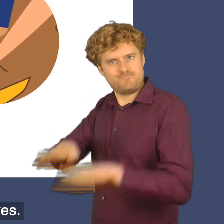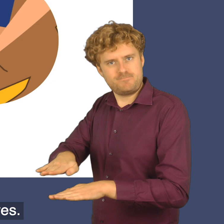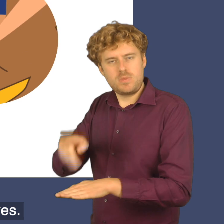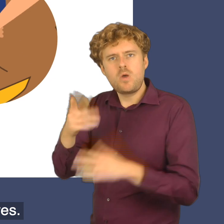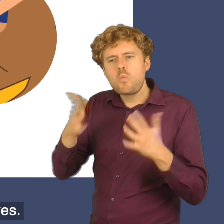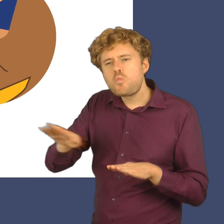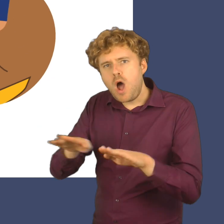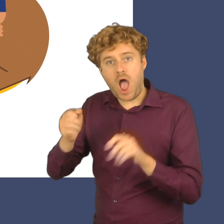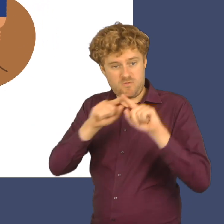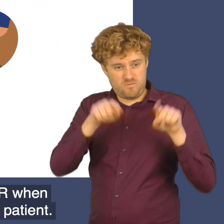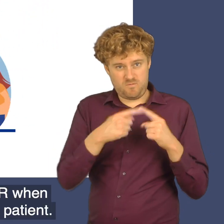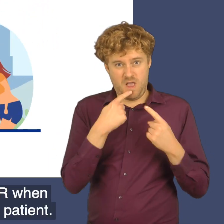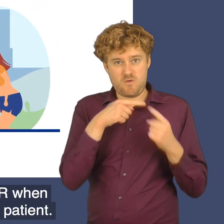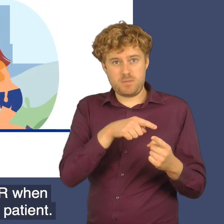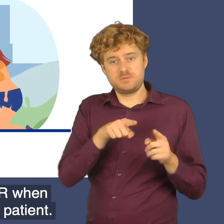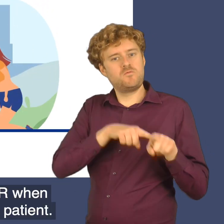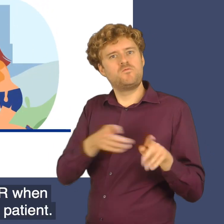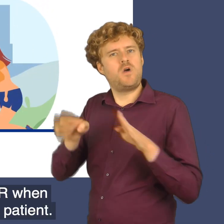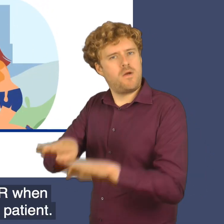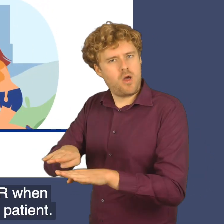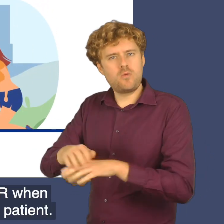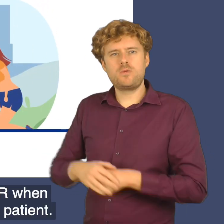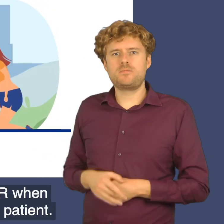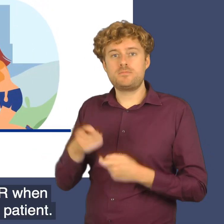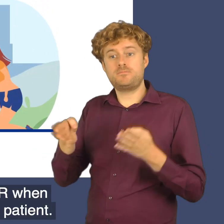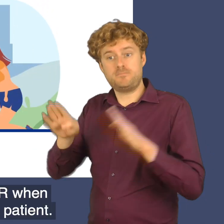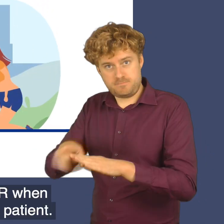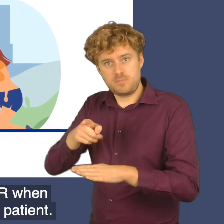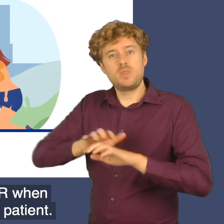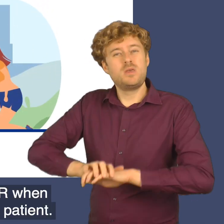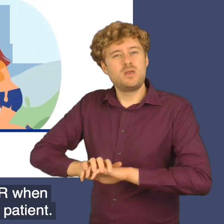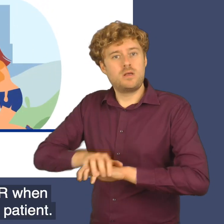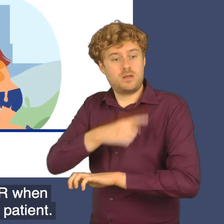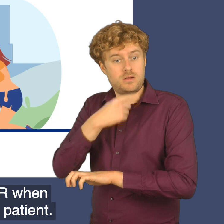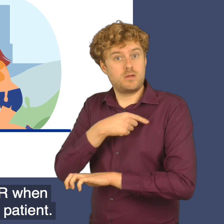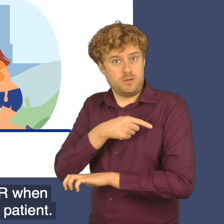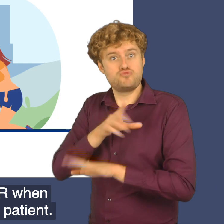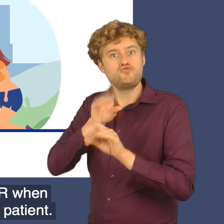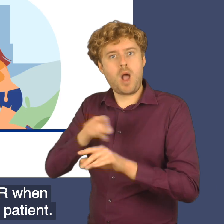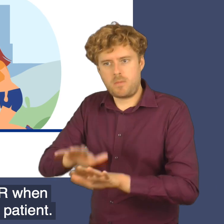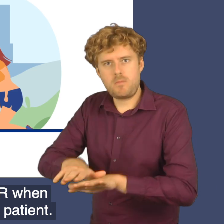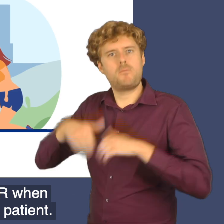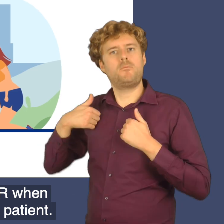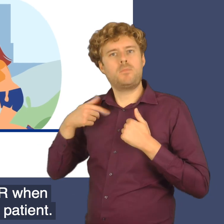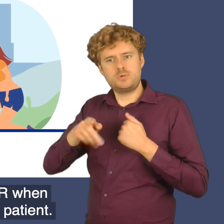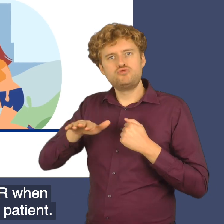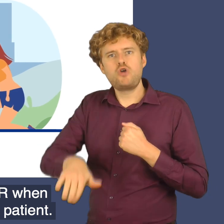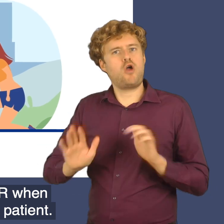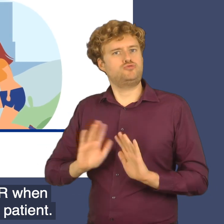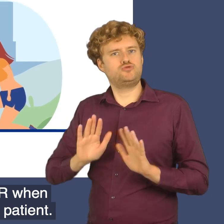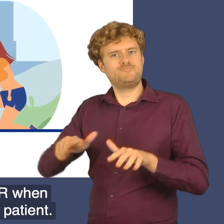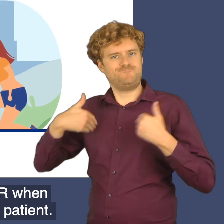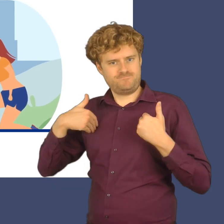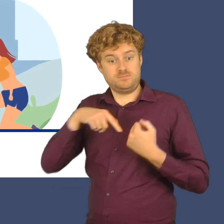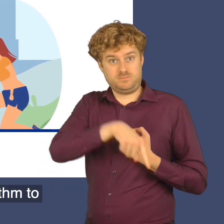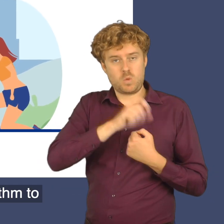pads themselves. Step 3. Once the pads are attached, pause CPR when prompted by the defibrillator and don't touch